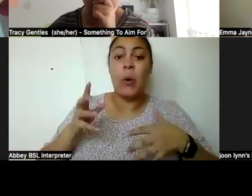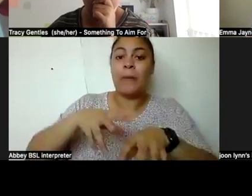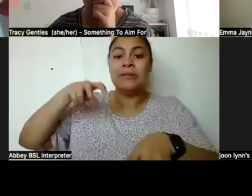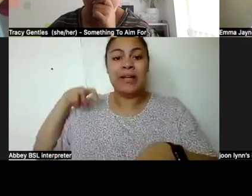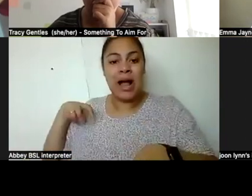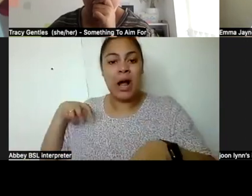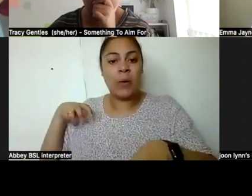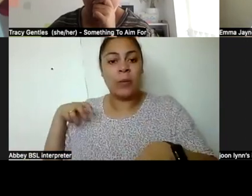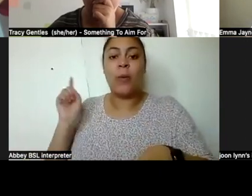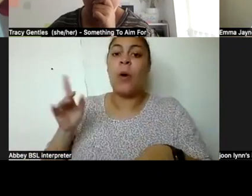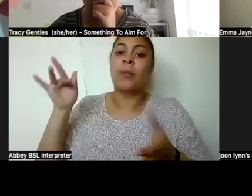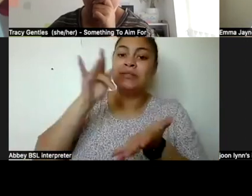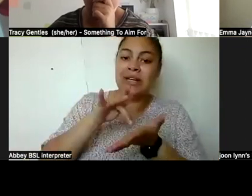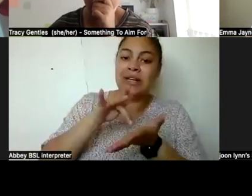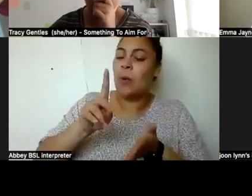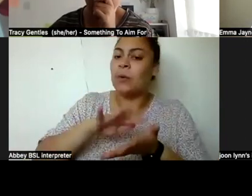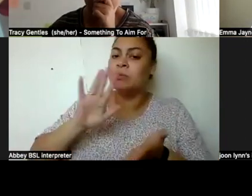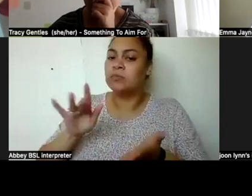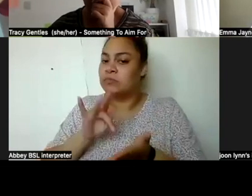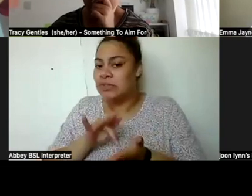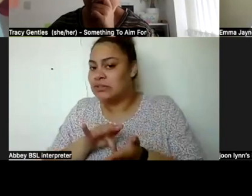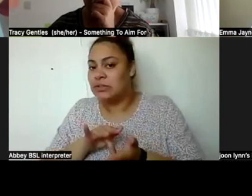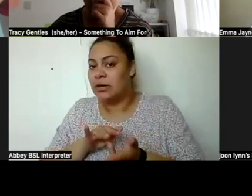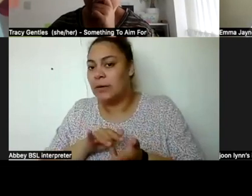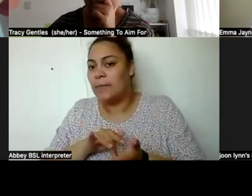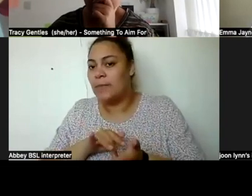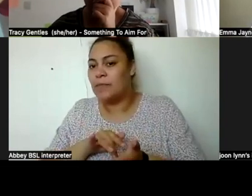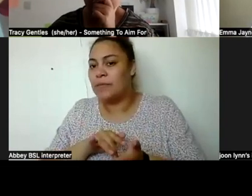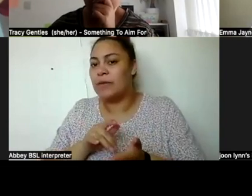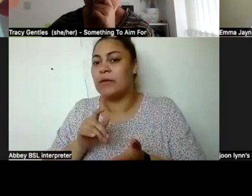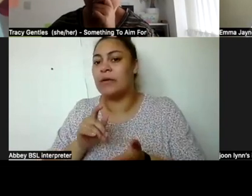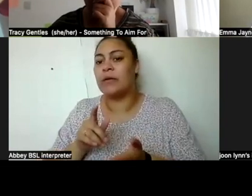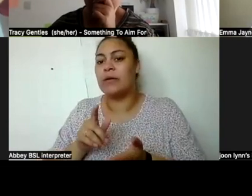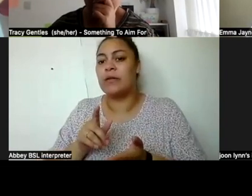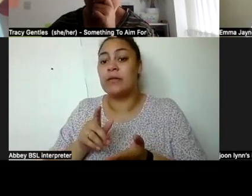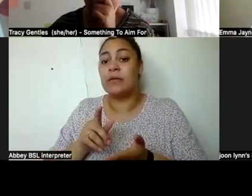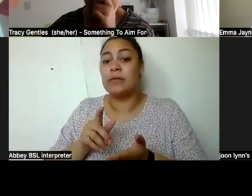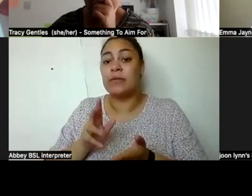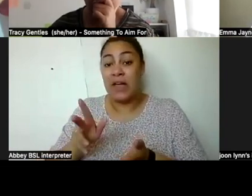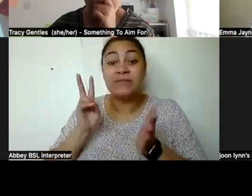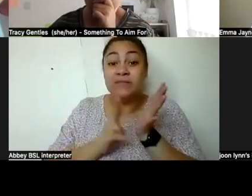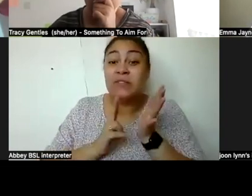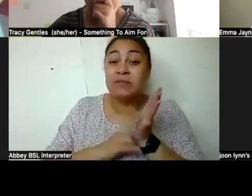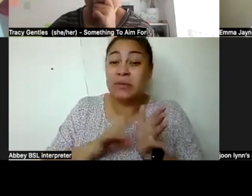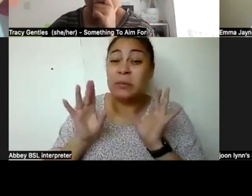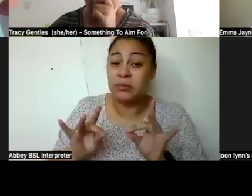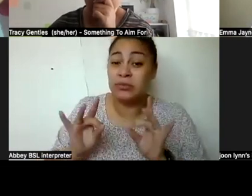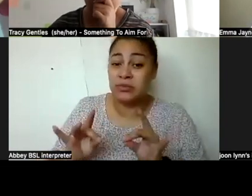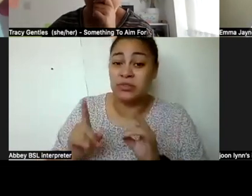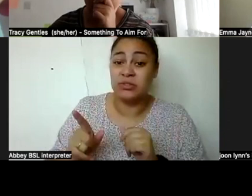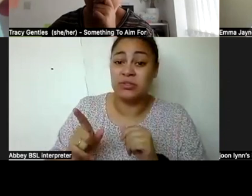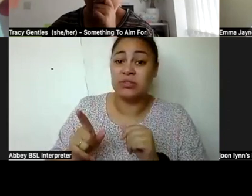what we center and what we decenter. And I think that is all crucial, intentional strategy